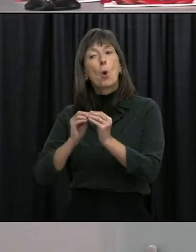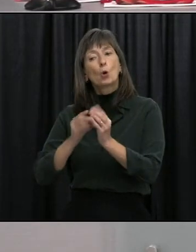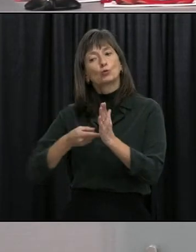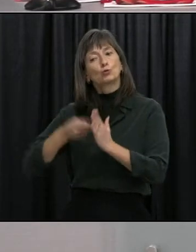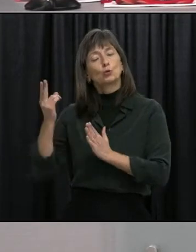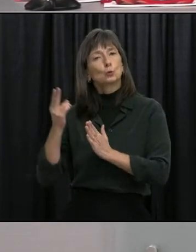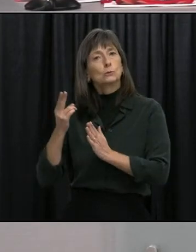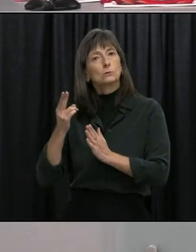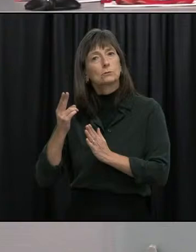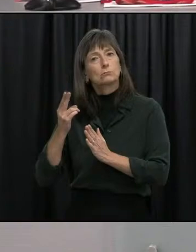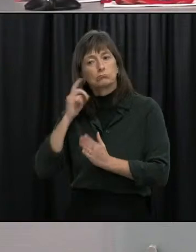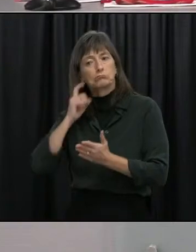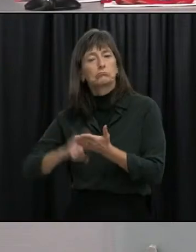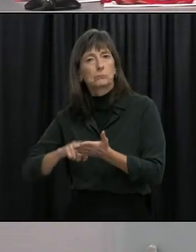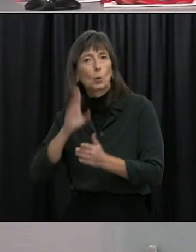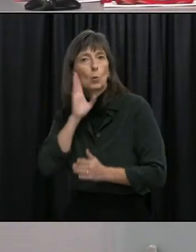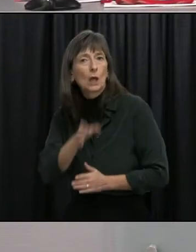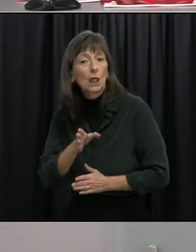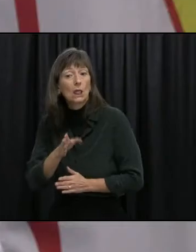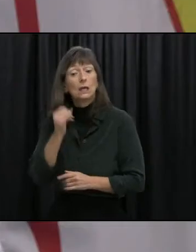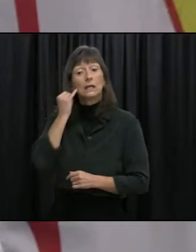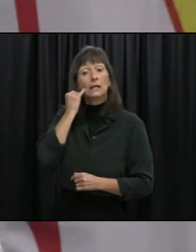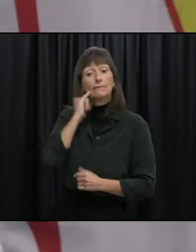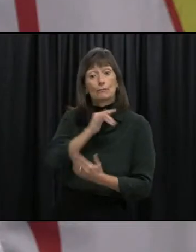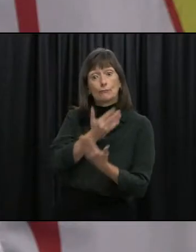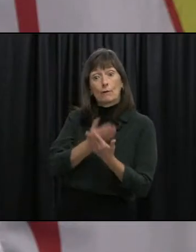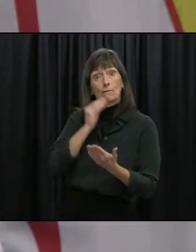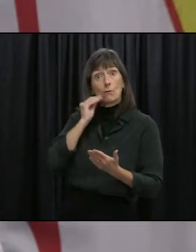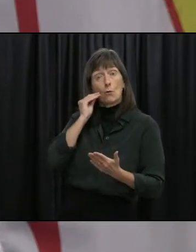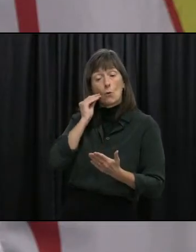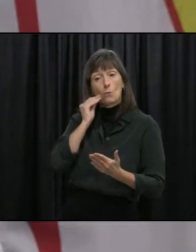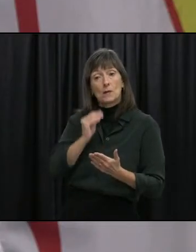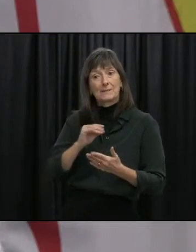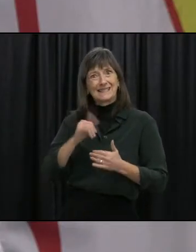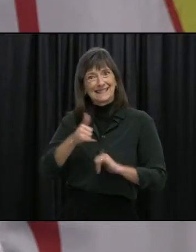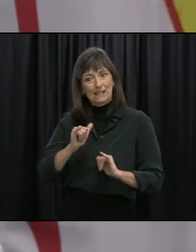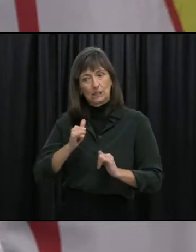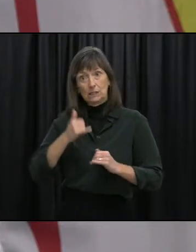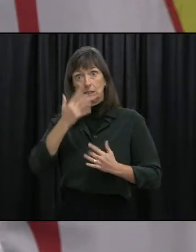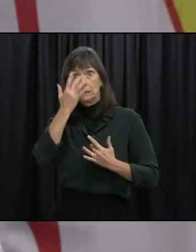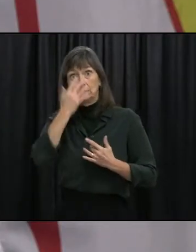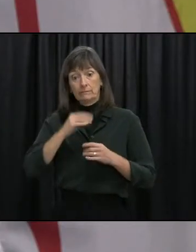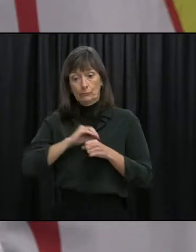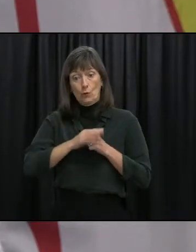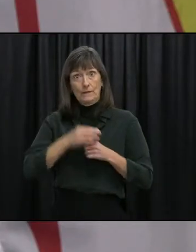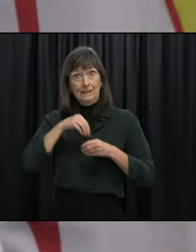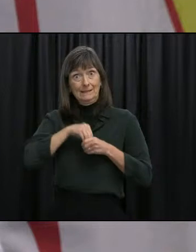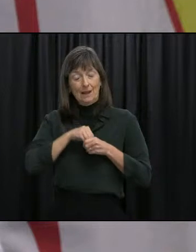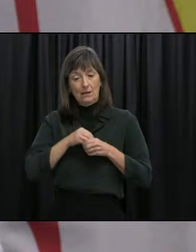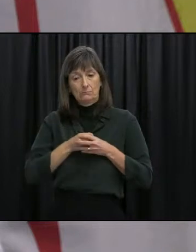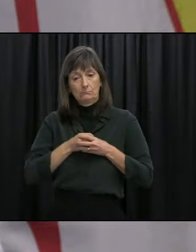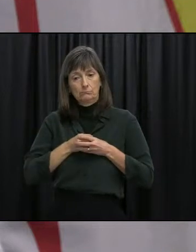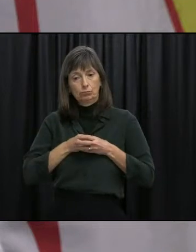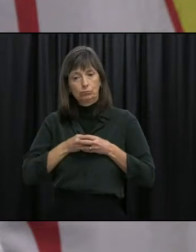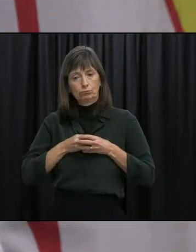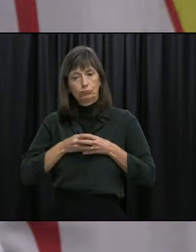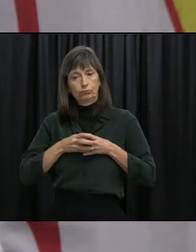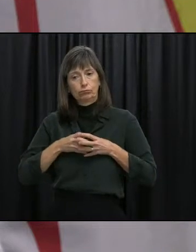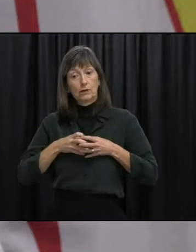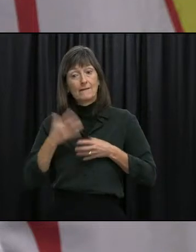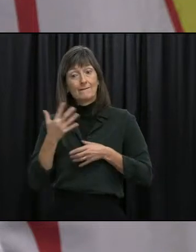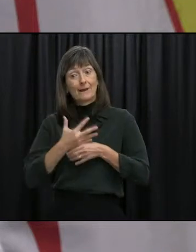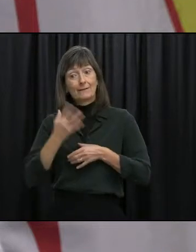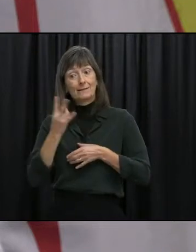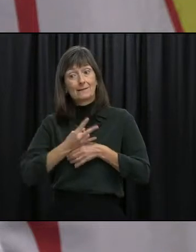given people time if they are incubating the virus to do exactly that. So You know, the places